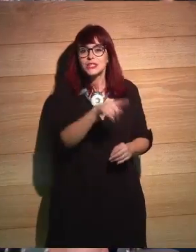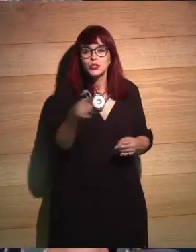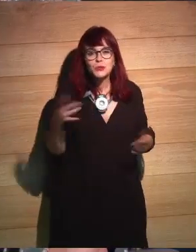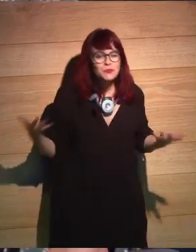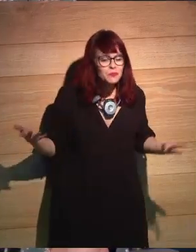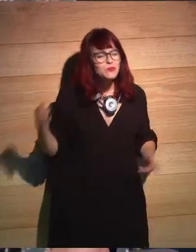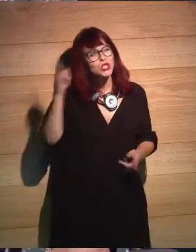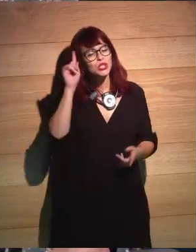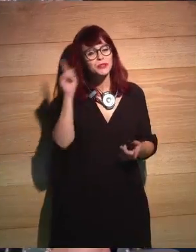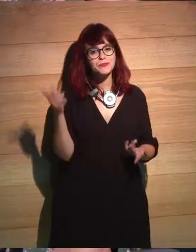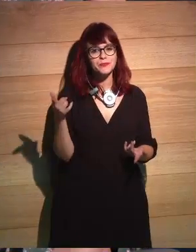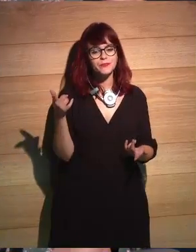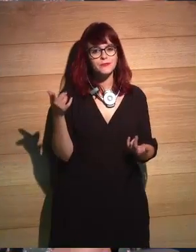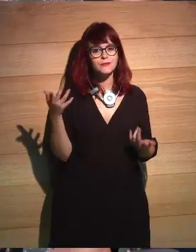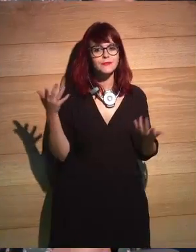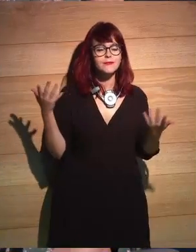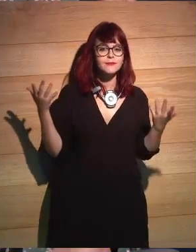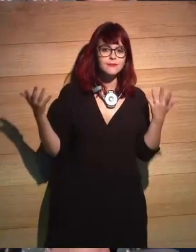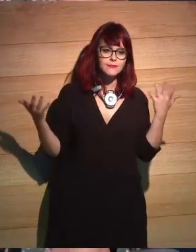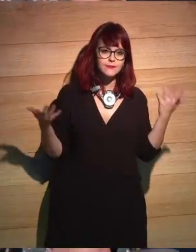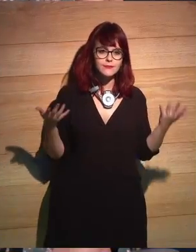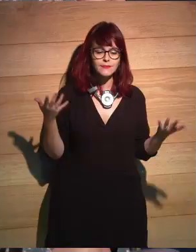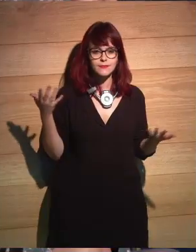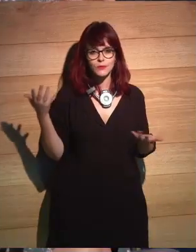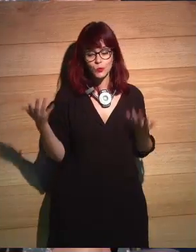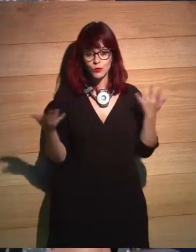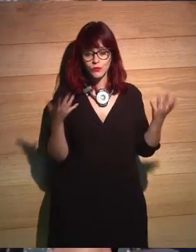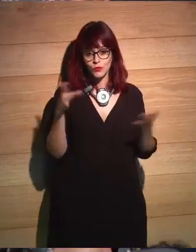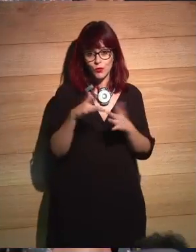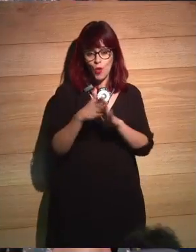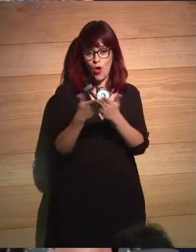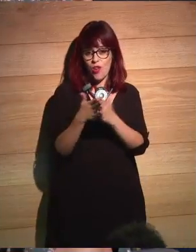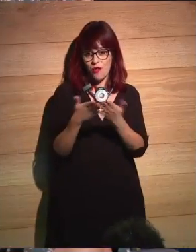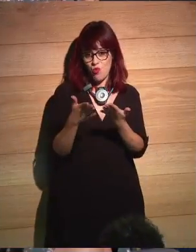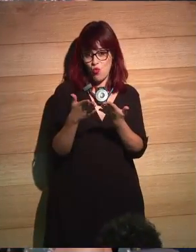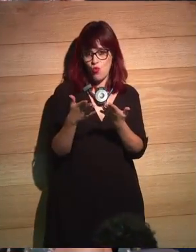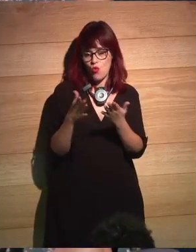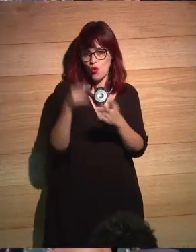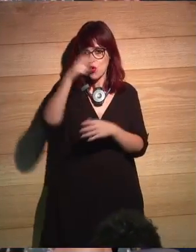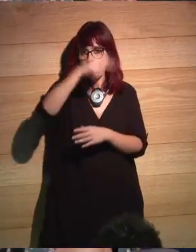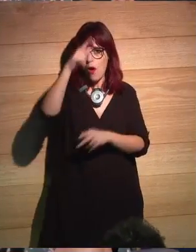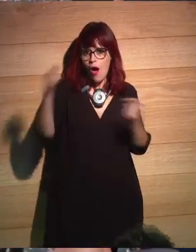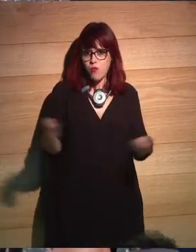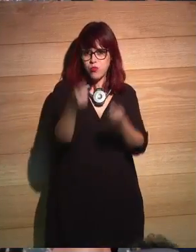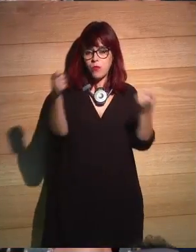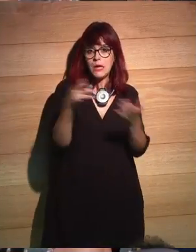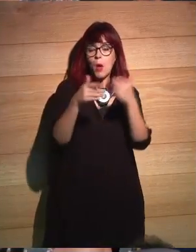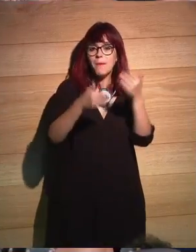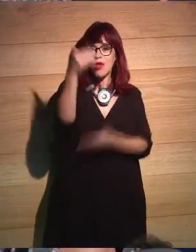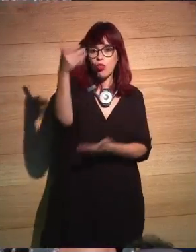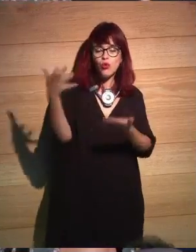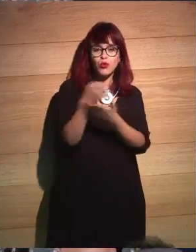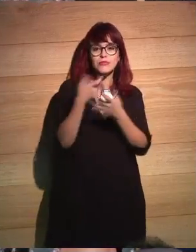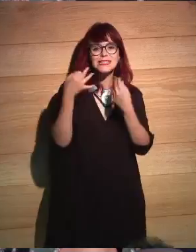book comes out in Norway and the newspaper are trying to make it, I don't know, simple in some way and categorize it and say,